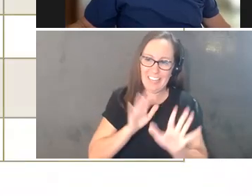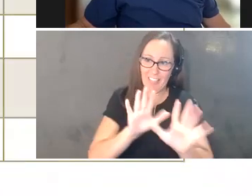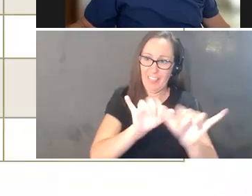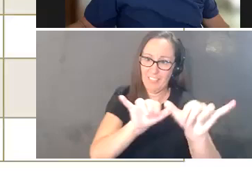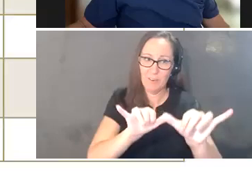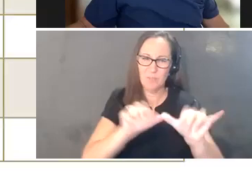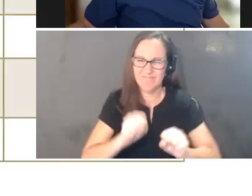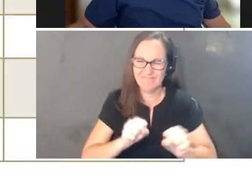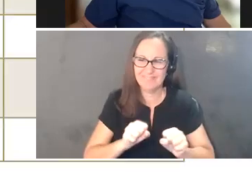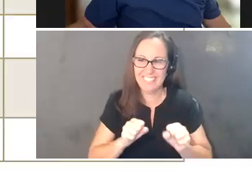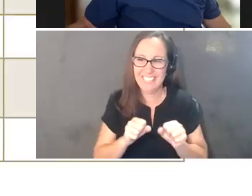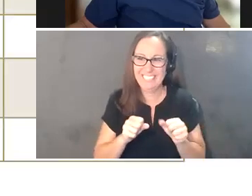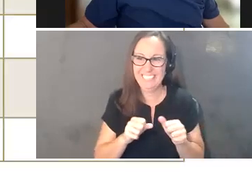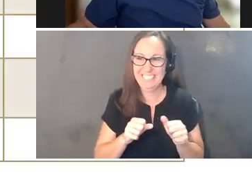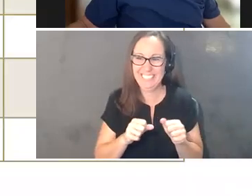this one, right?